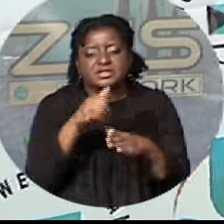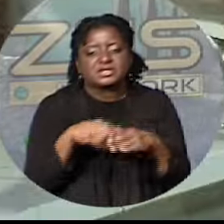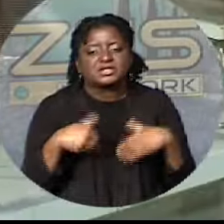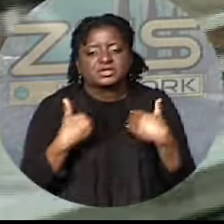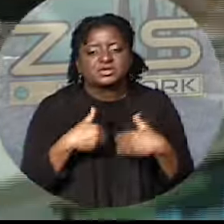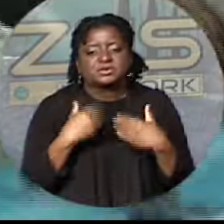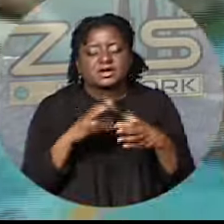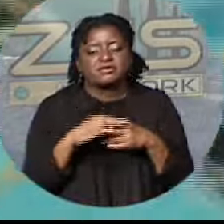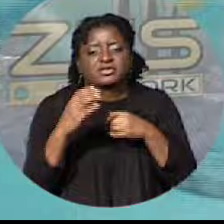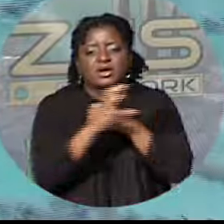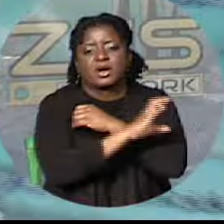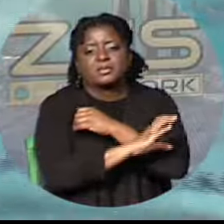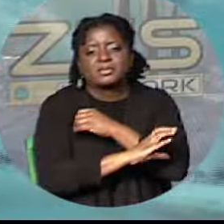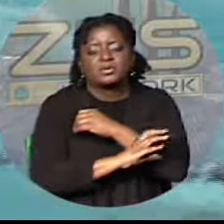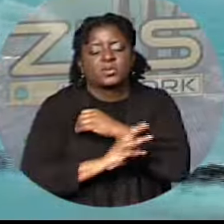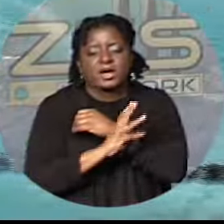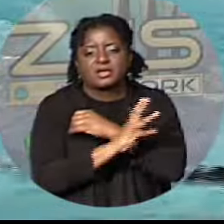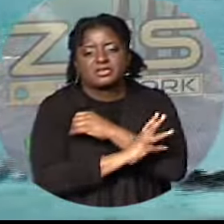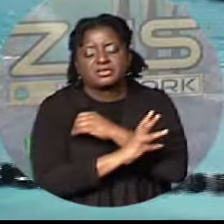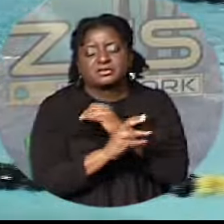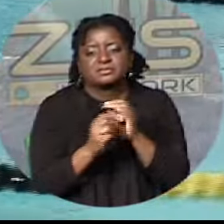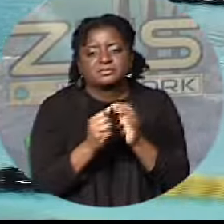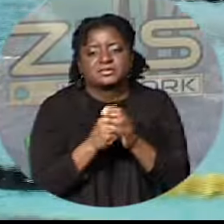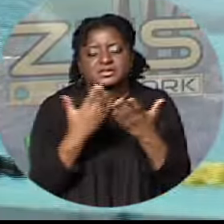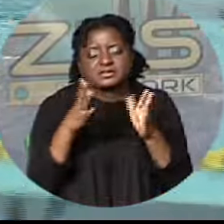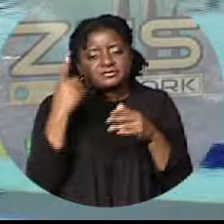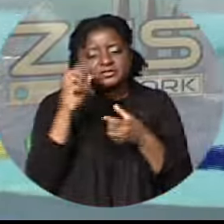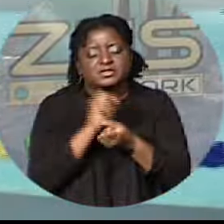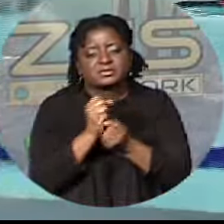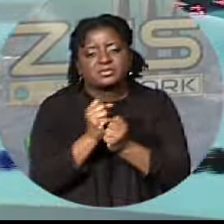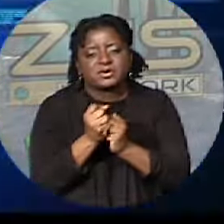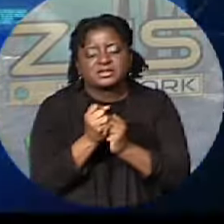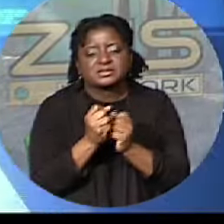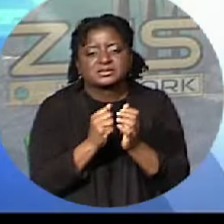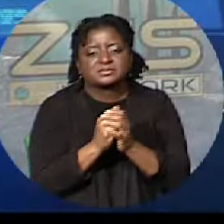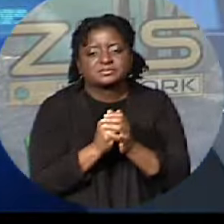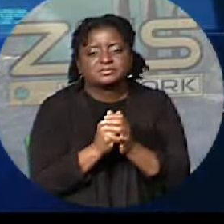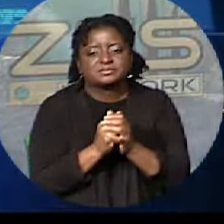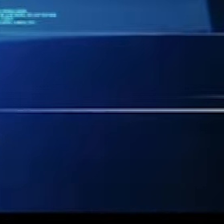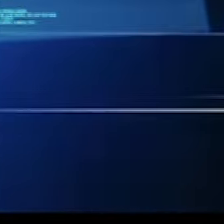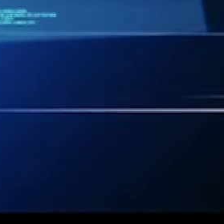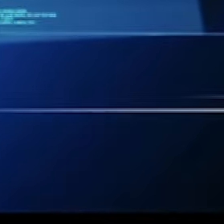and we have to just support. And that will do it for sports. Stay tuned, check on weather still to come.